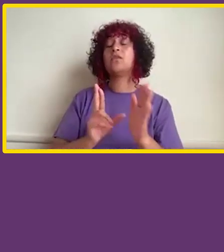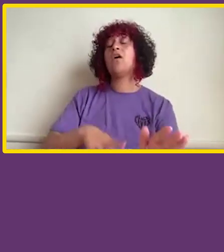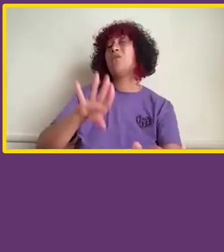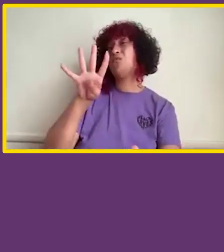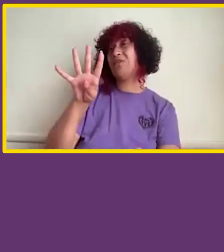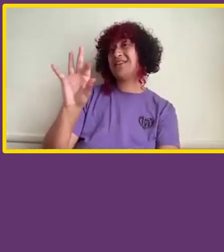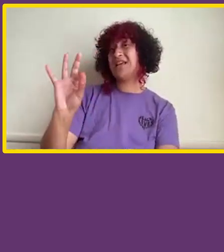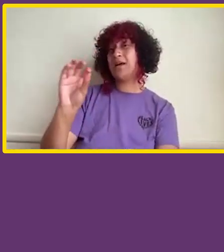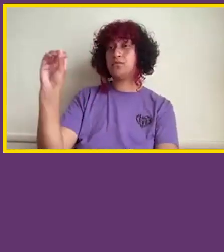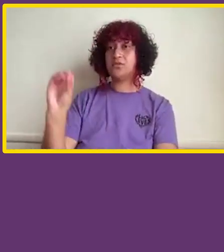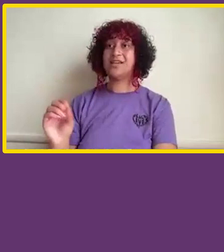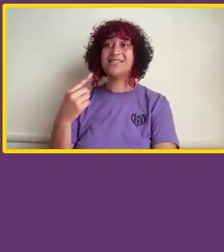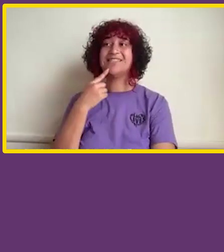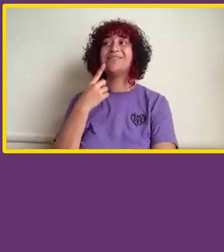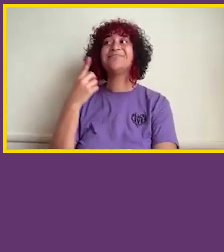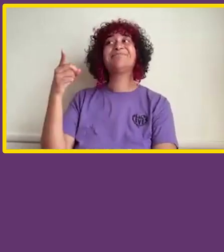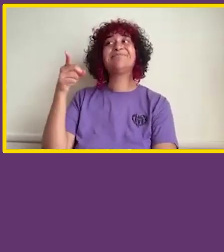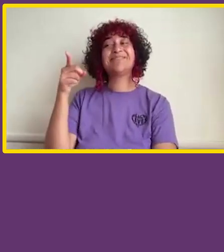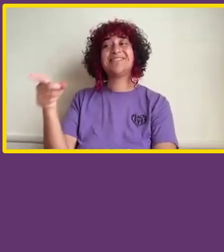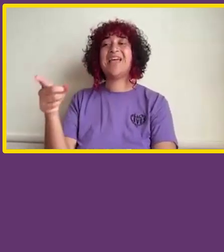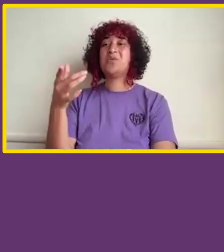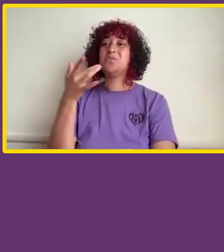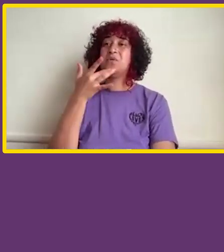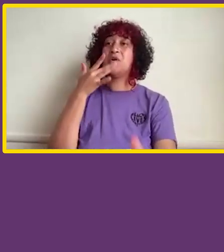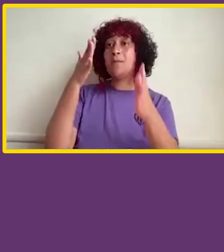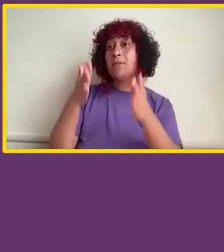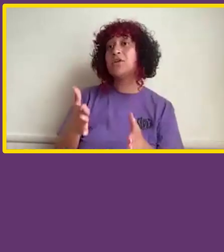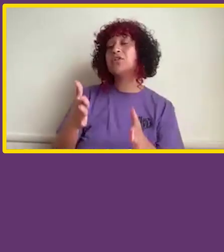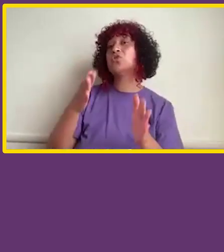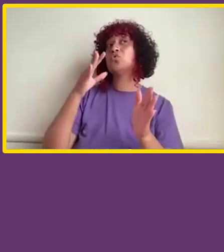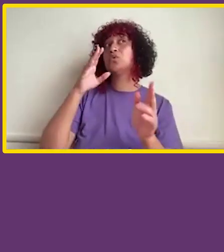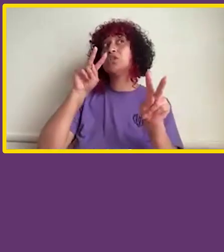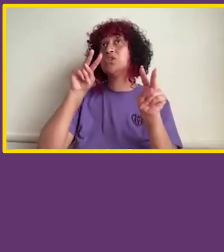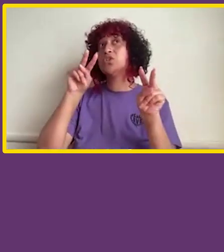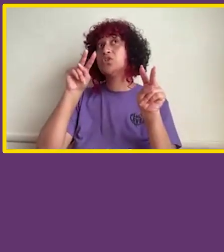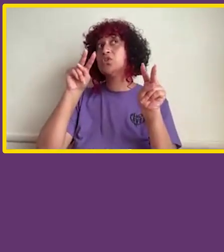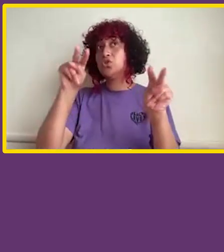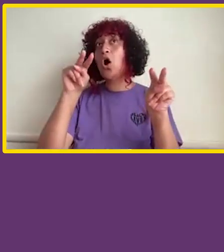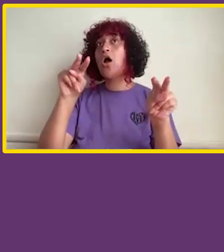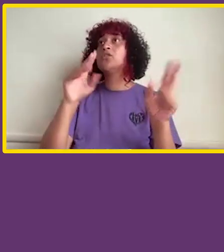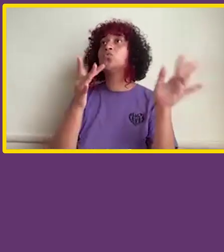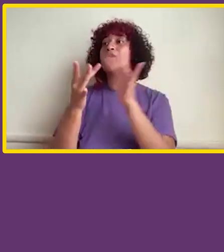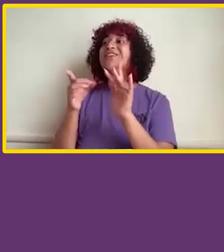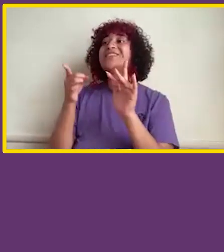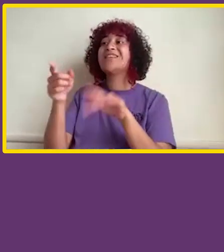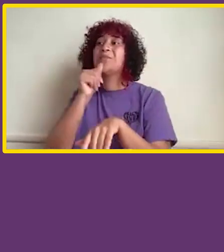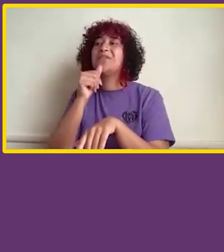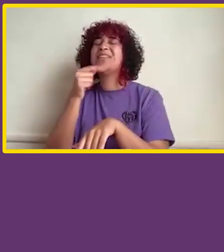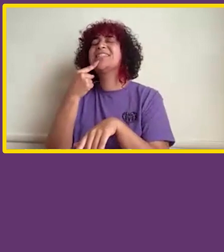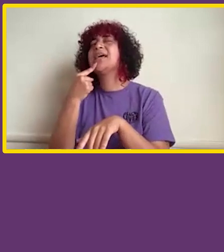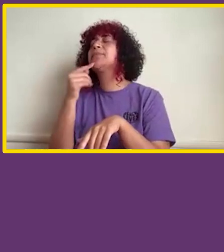49% said they want the person who witnesses to reach out to them privately and say, this is how I'm thinking